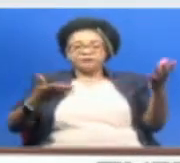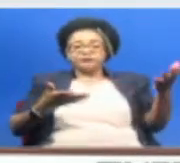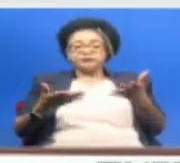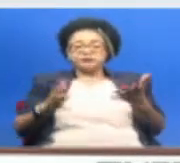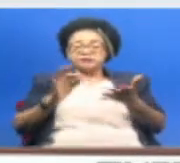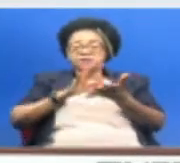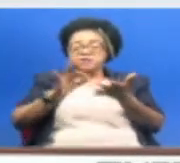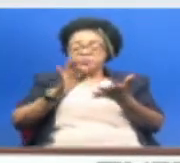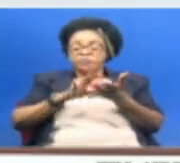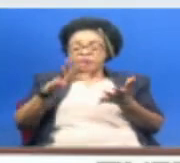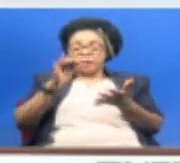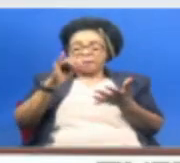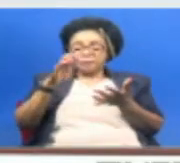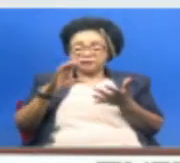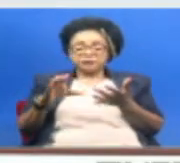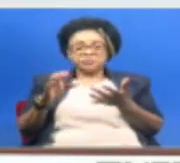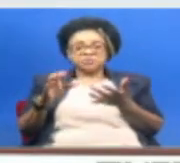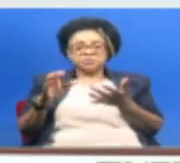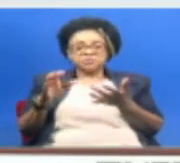of the IEBC,